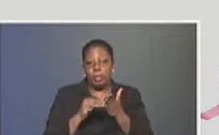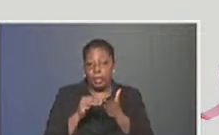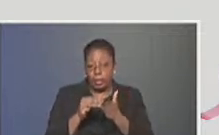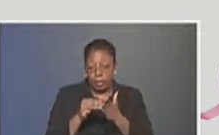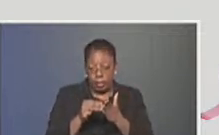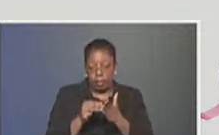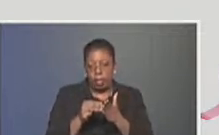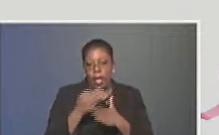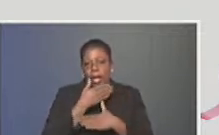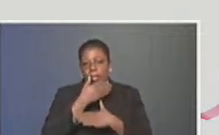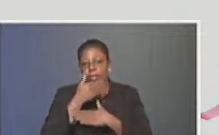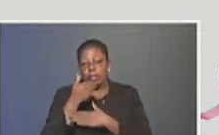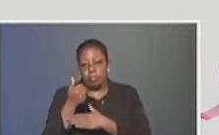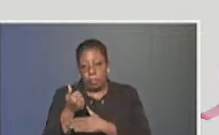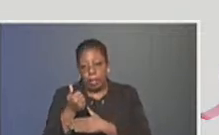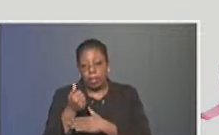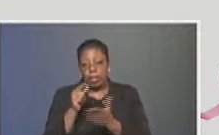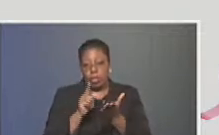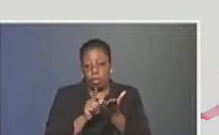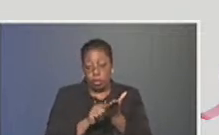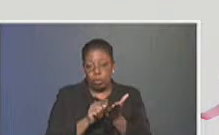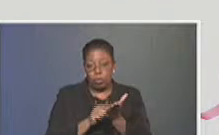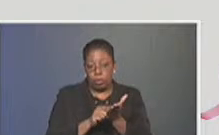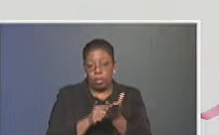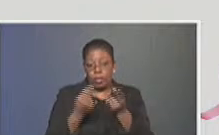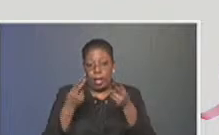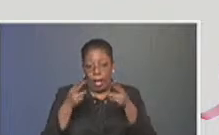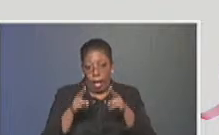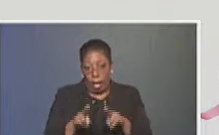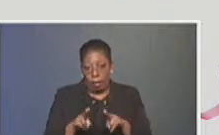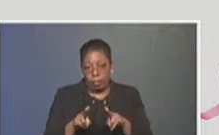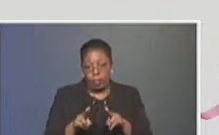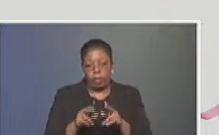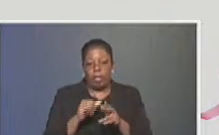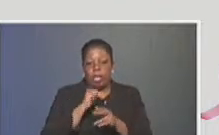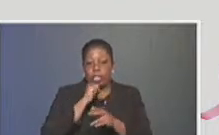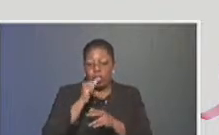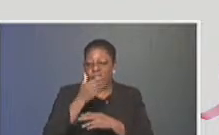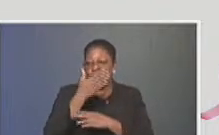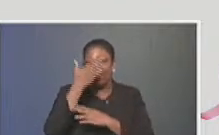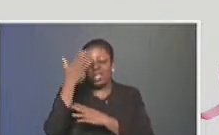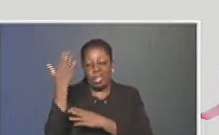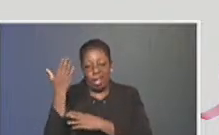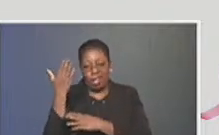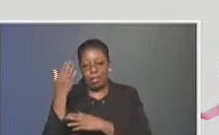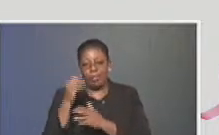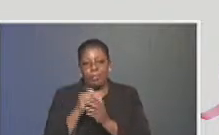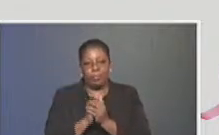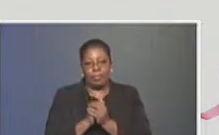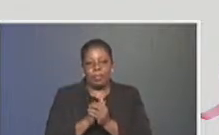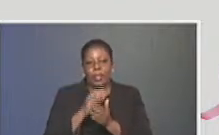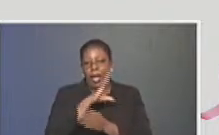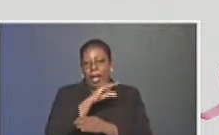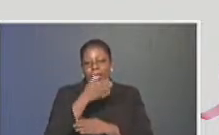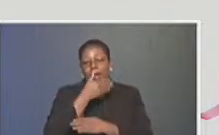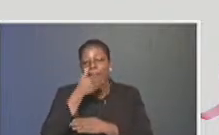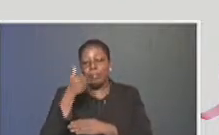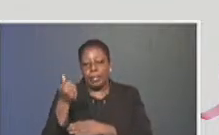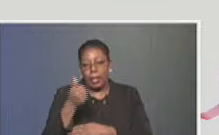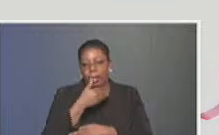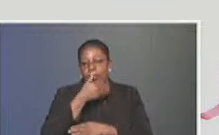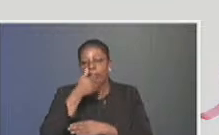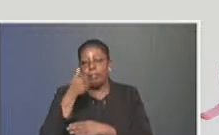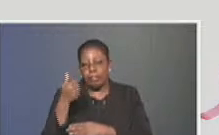the even better news is that it's going to happen. It's not pie in the sky. And the even better